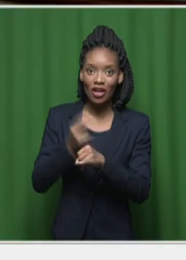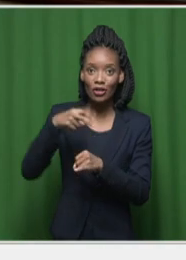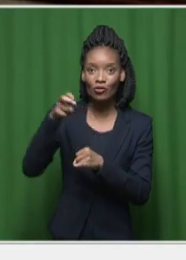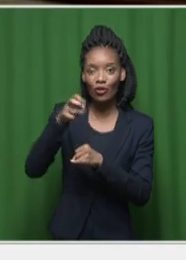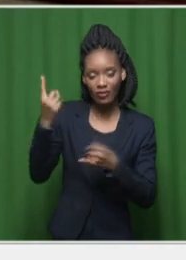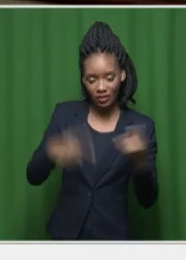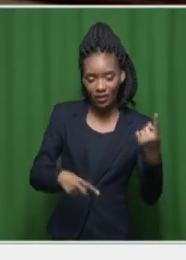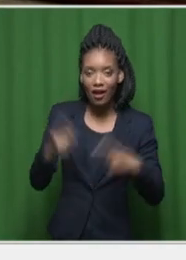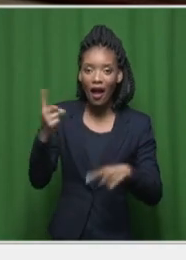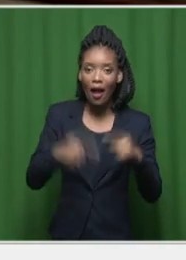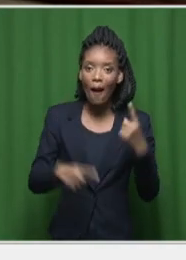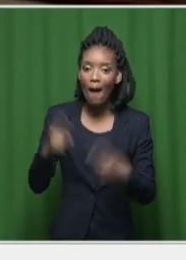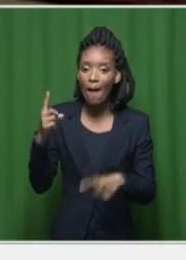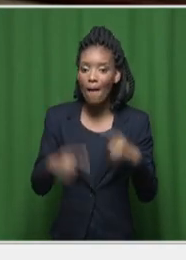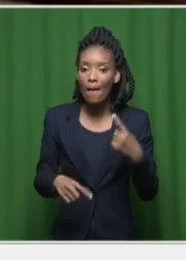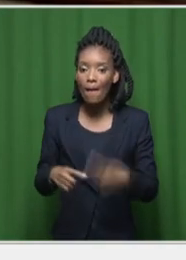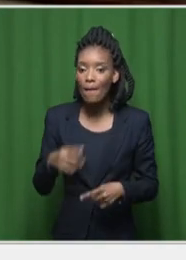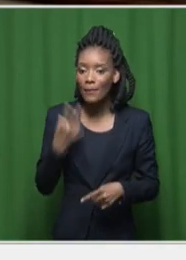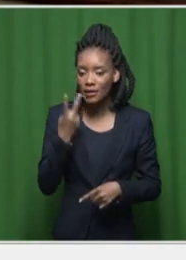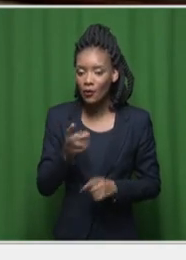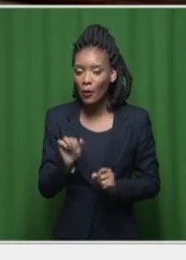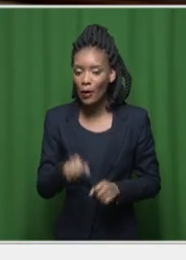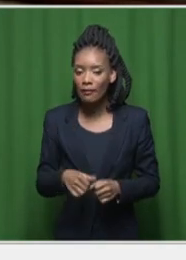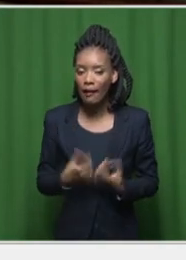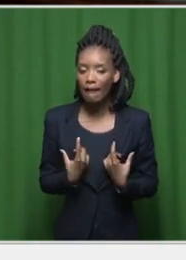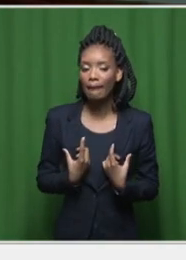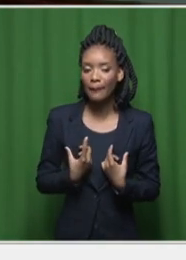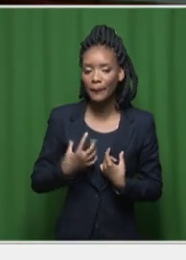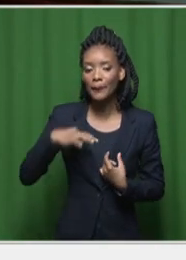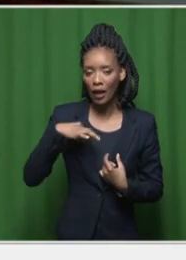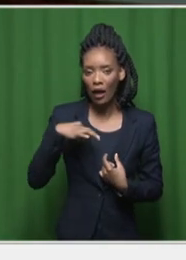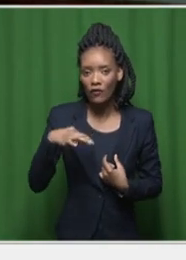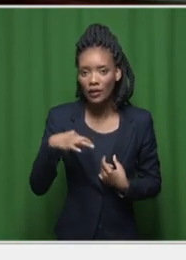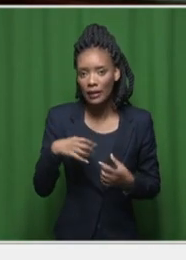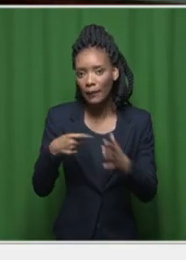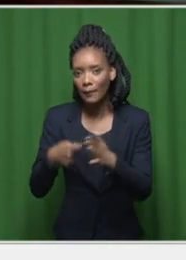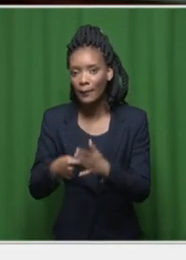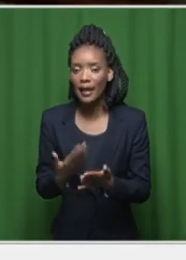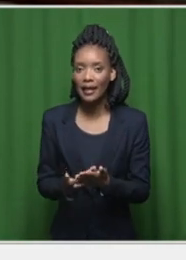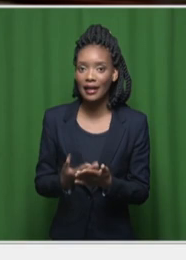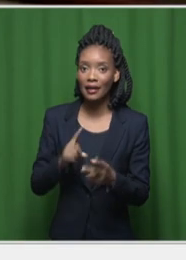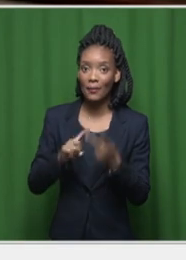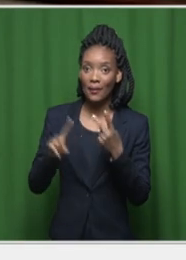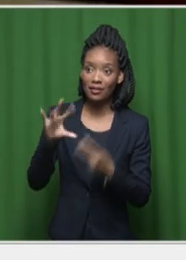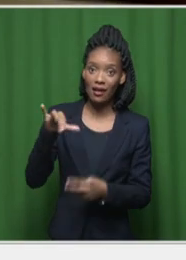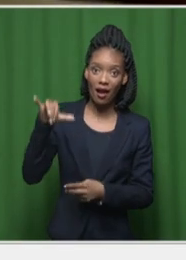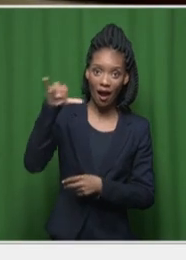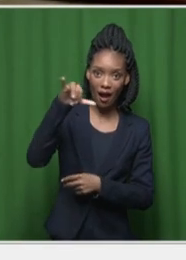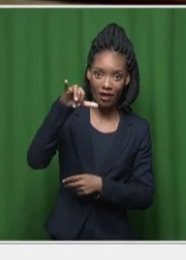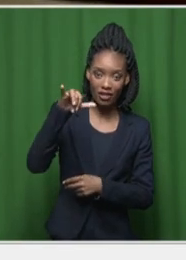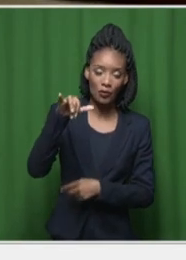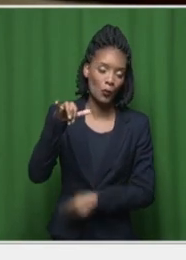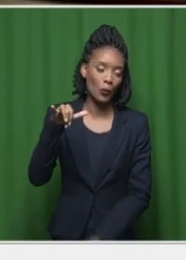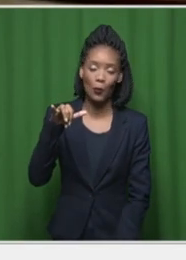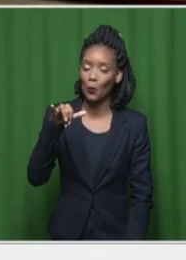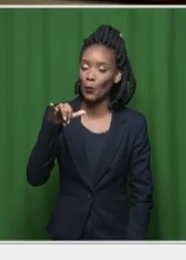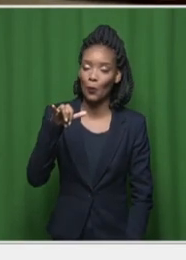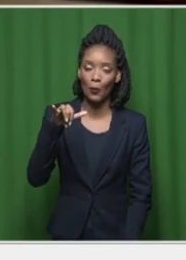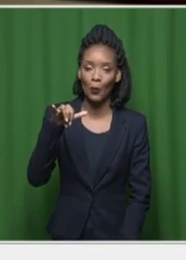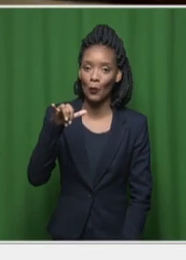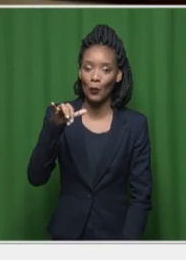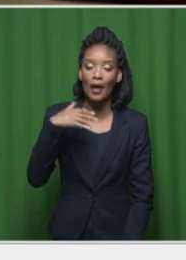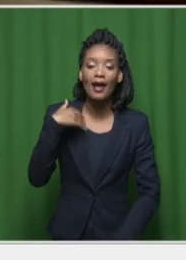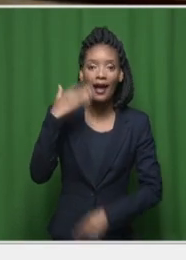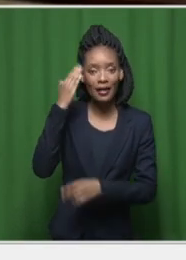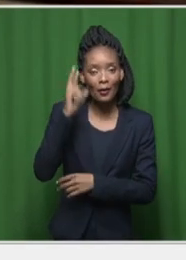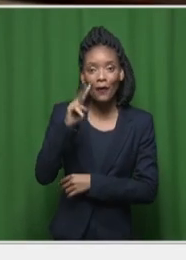and they're finding that, of course, things are affordable, but air travel, that is something that I know that needs to be worked on, as well as